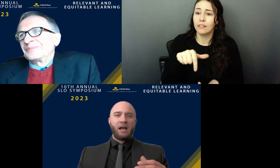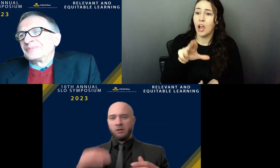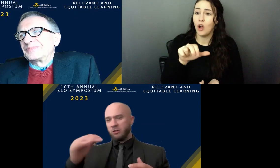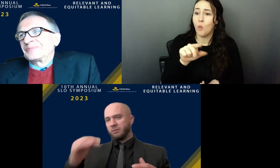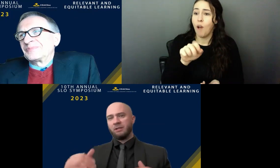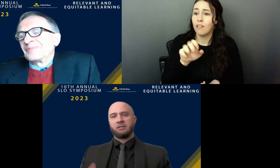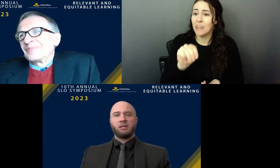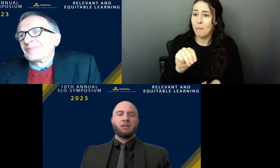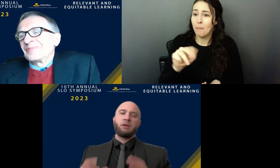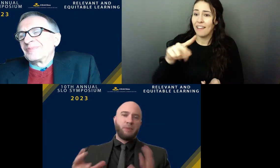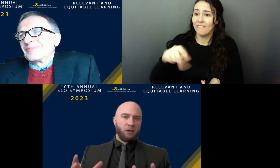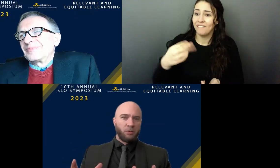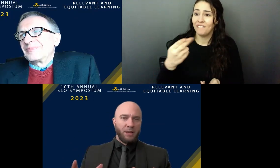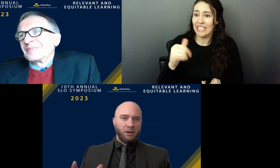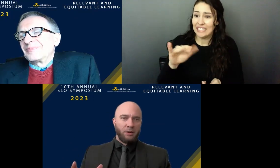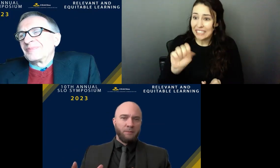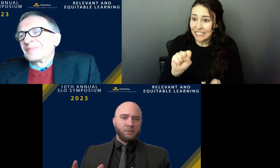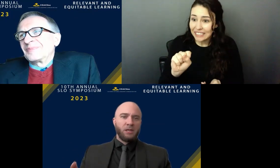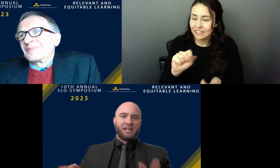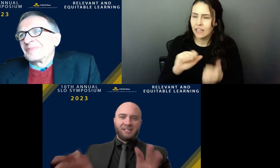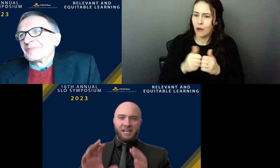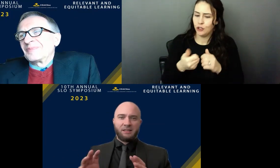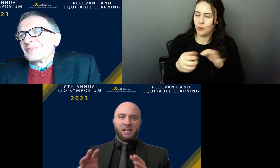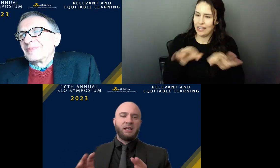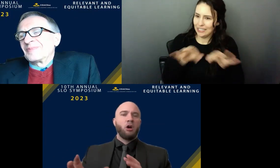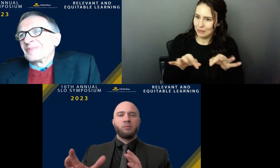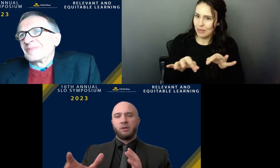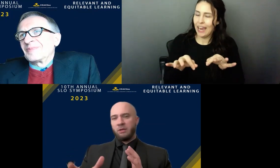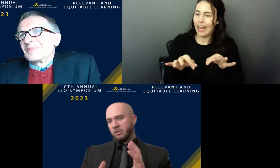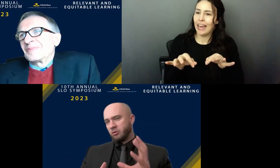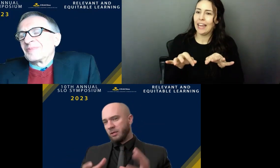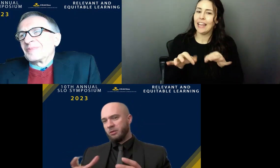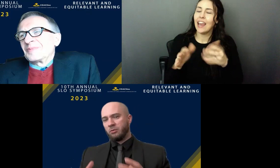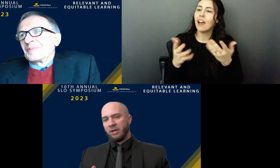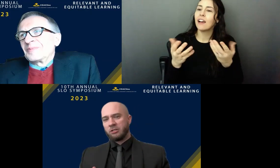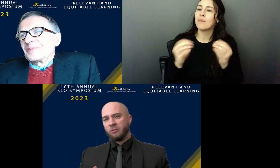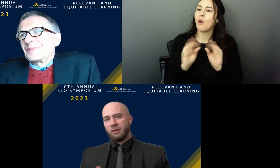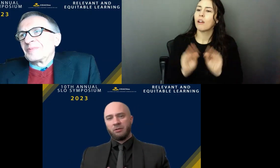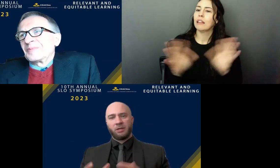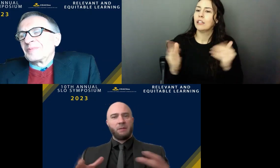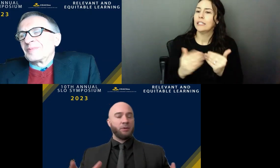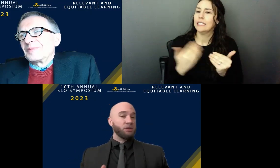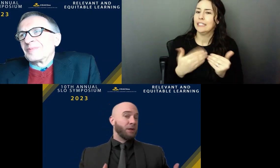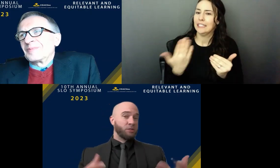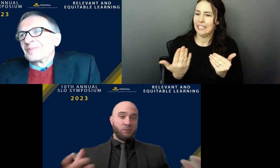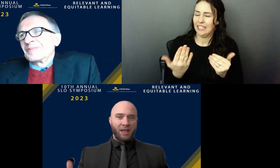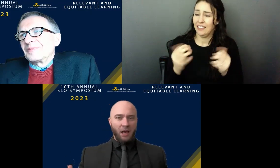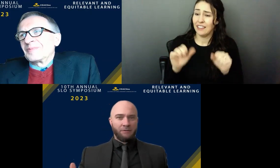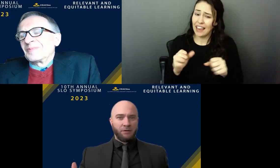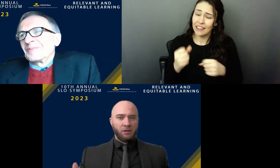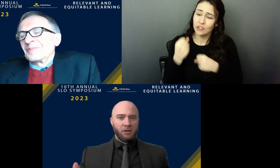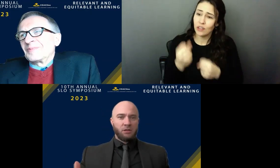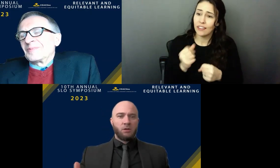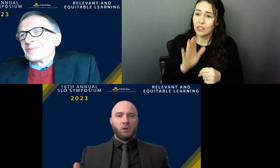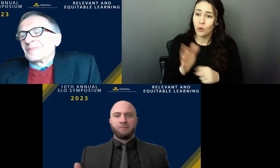of saying, how do you explain this in a palatable manner? It can take that and help even strengthen your lecture beyond the capabilities by which you may